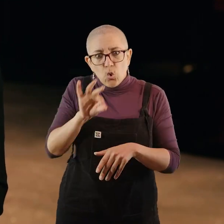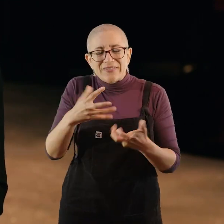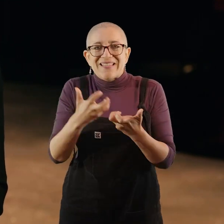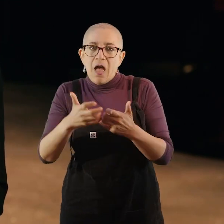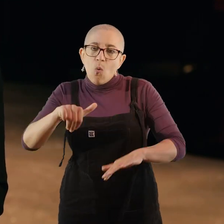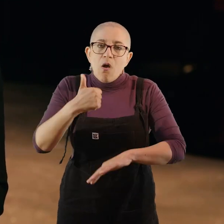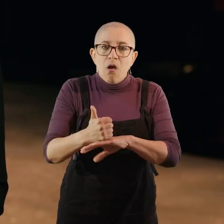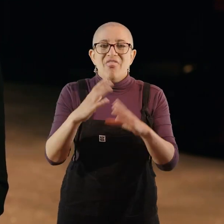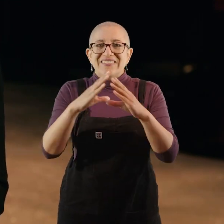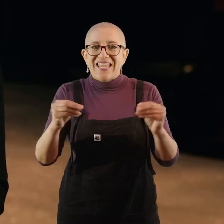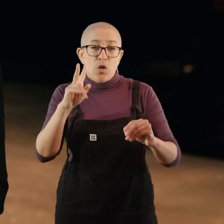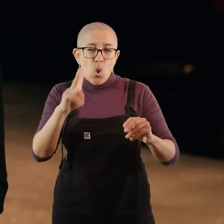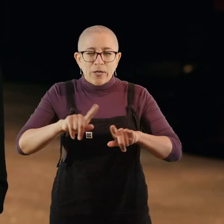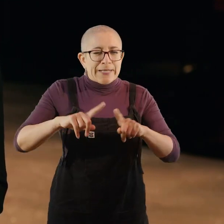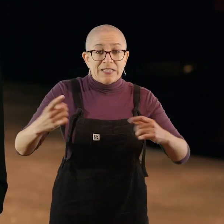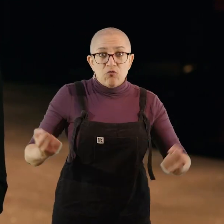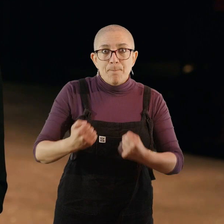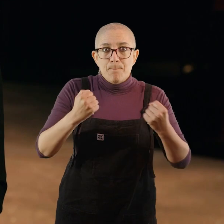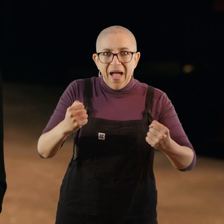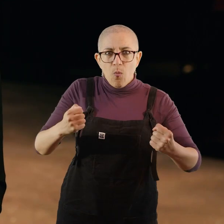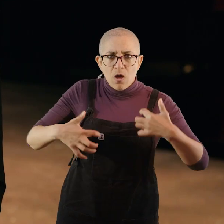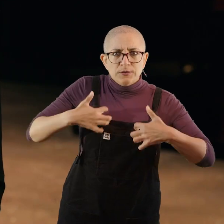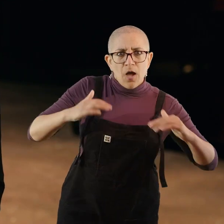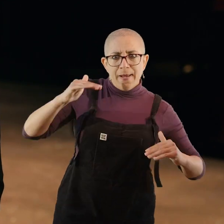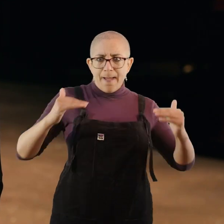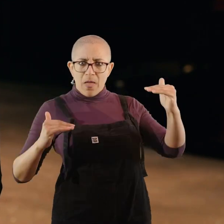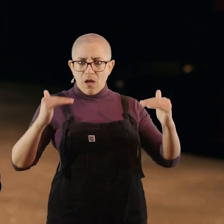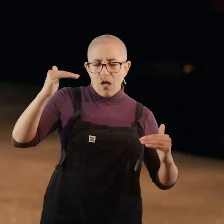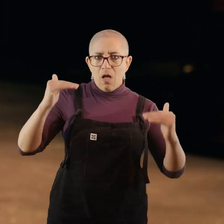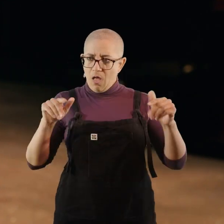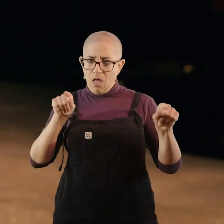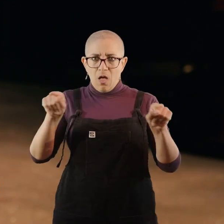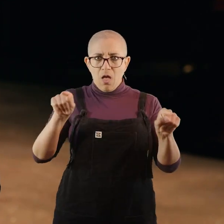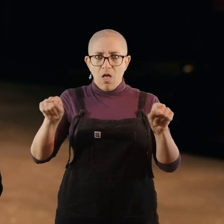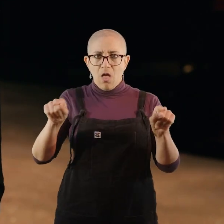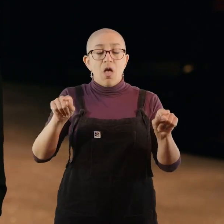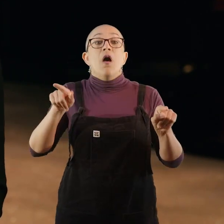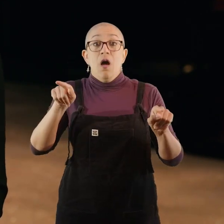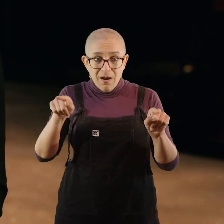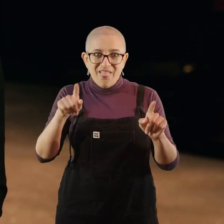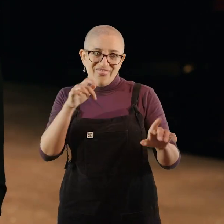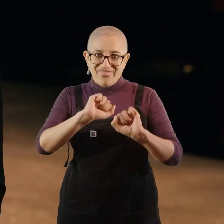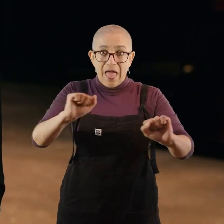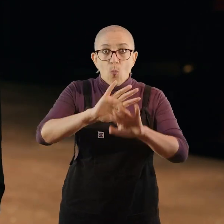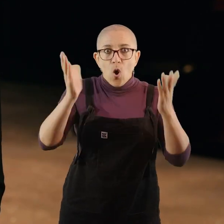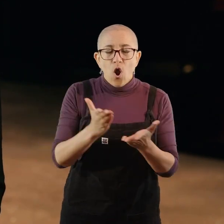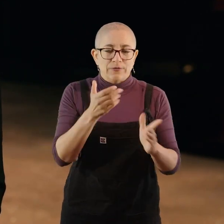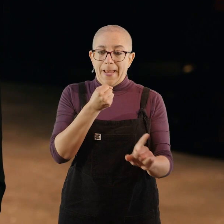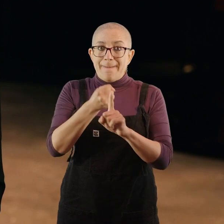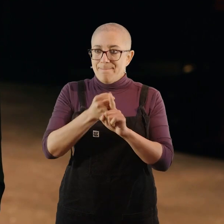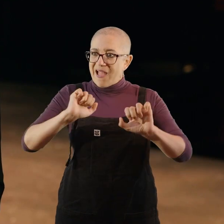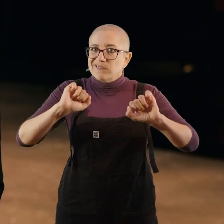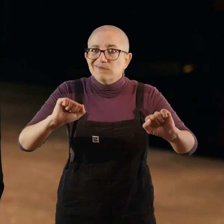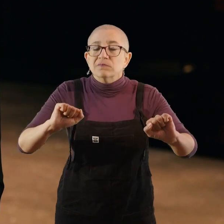account the shifting power dynamics between these two protagonists who are impacted by the world in which they exist. A world defined